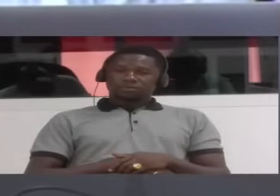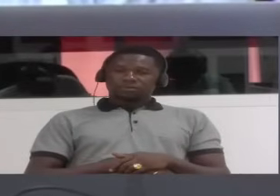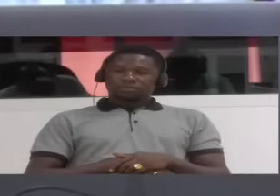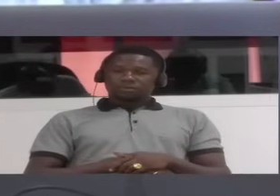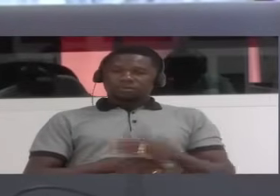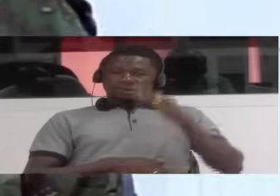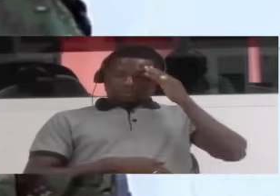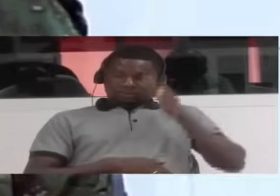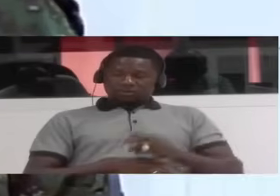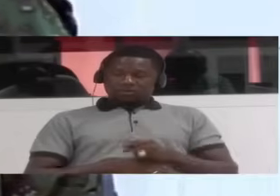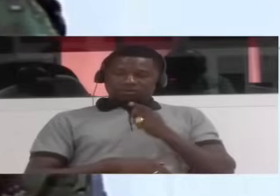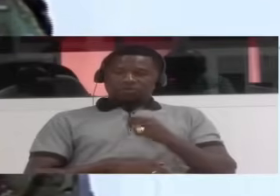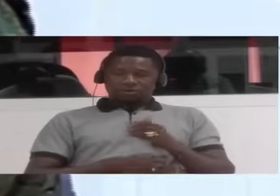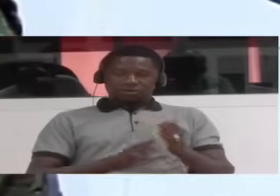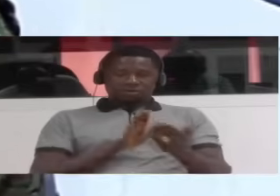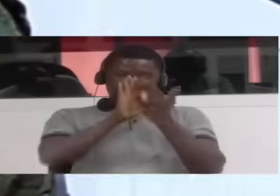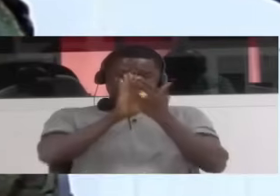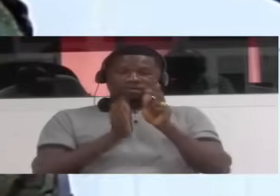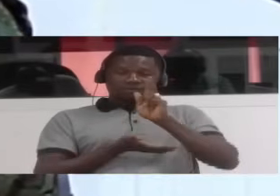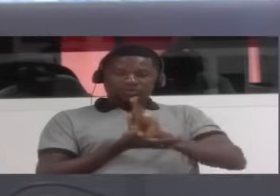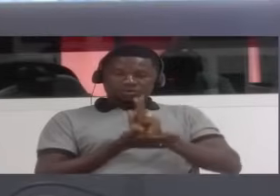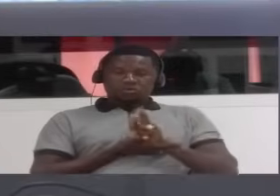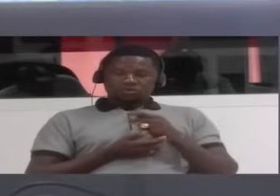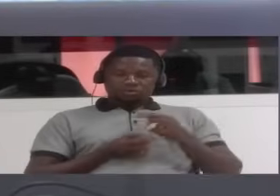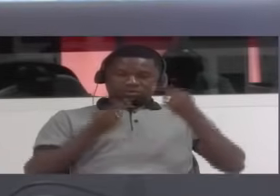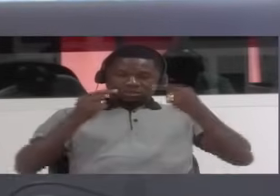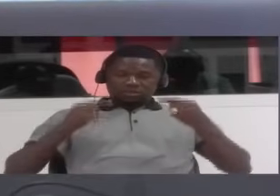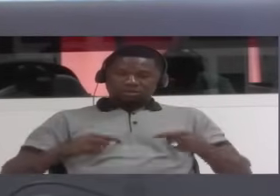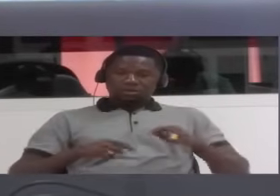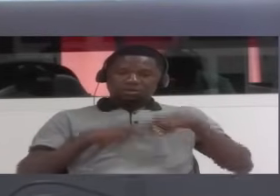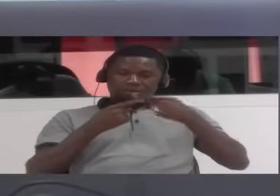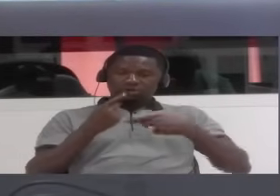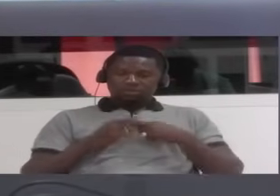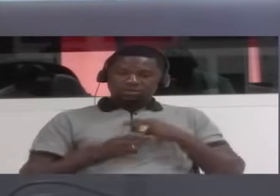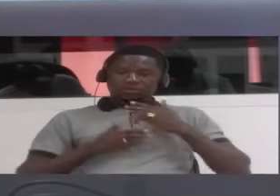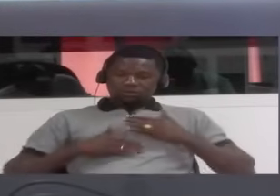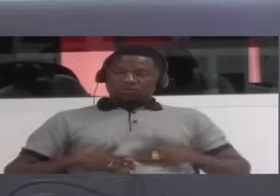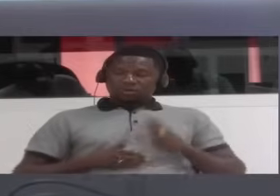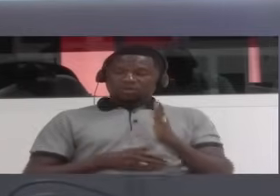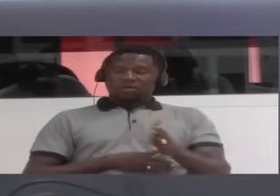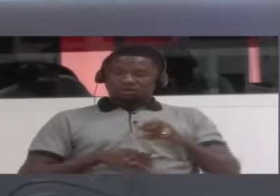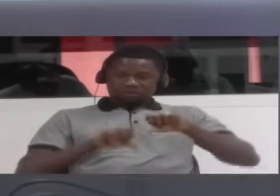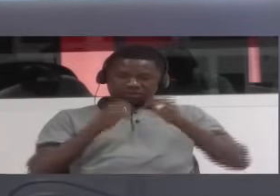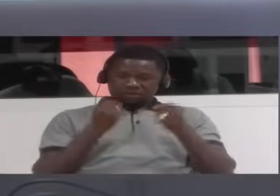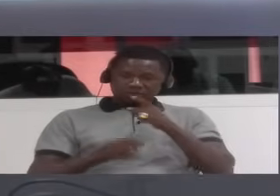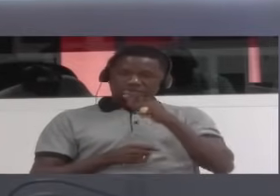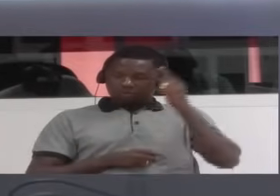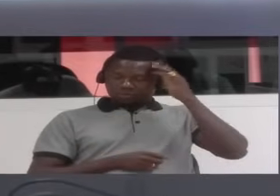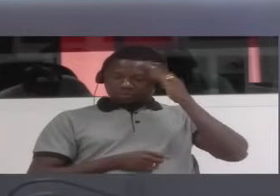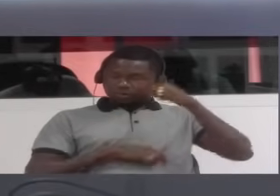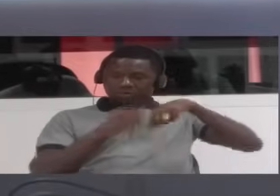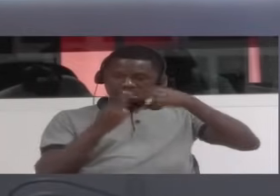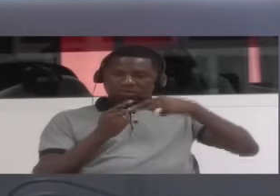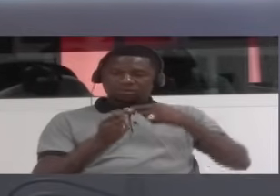appearing voluntarily to testify about the human rights violations that you know about that